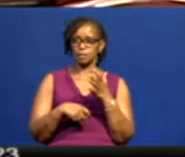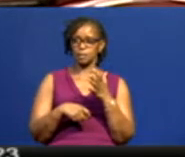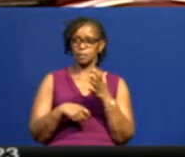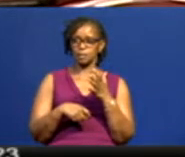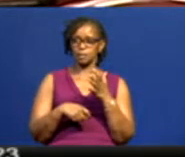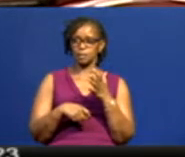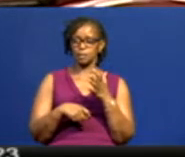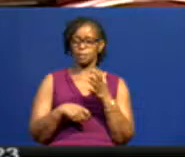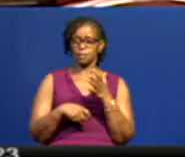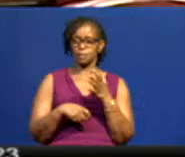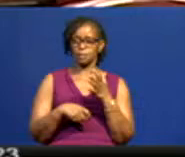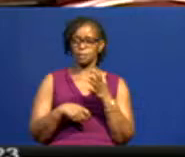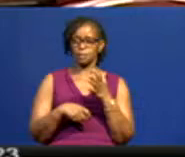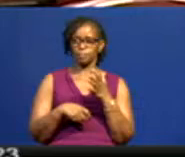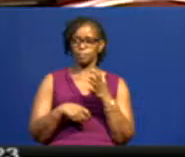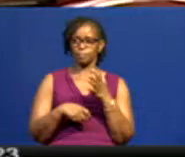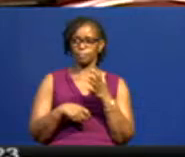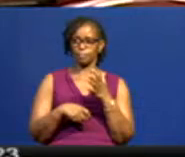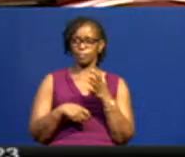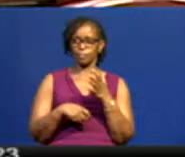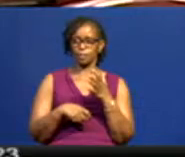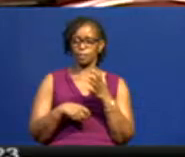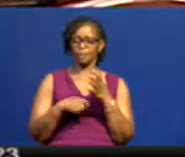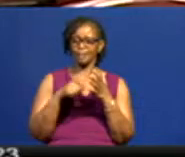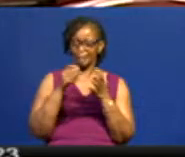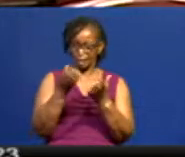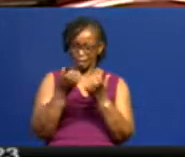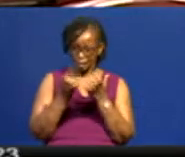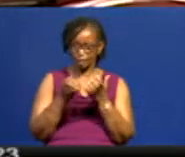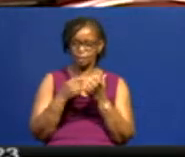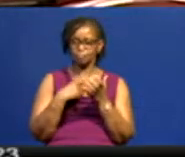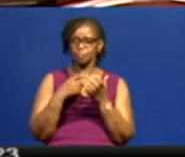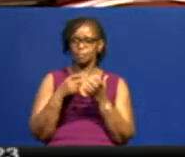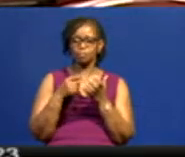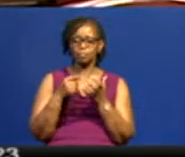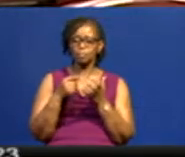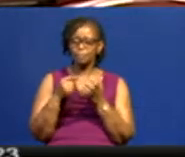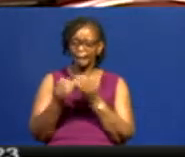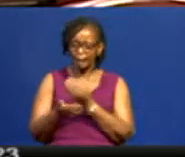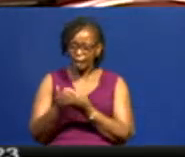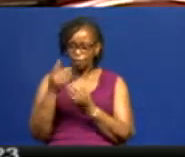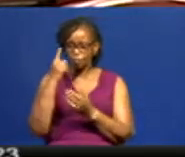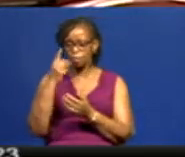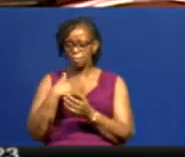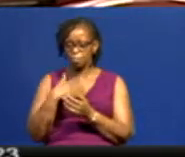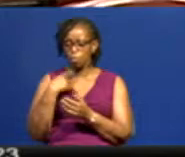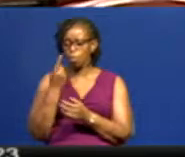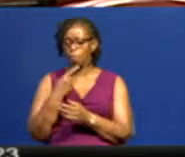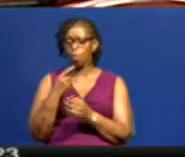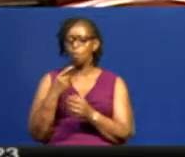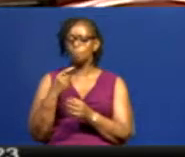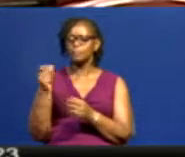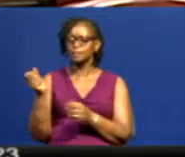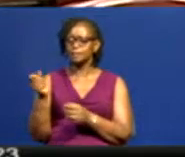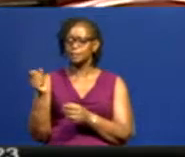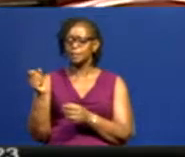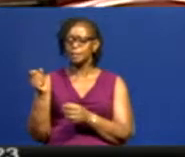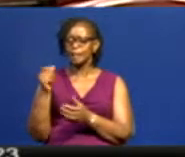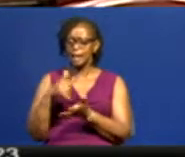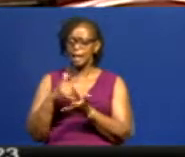done in such a way that it takes care of the low-income people of this country. Mr. Speaker,